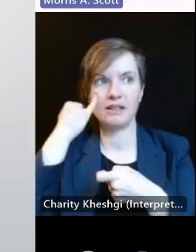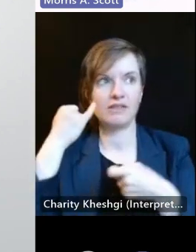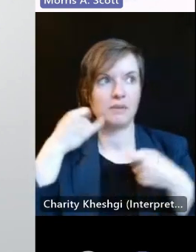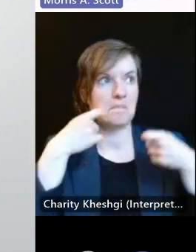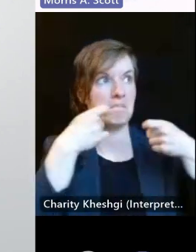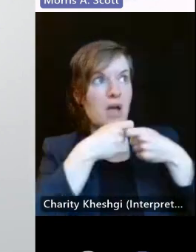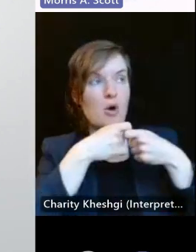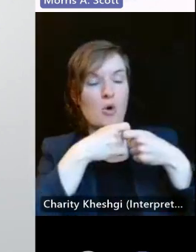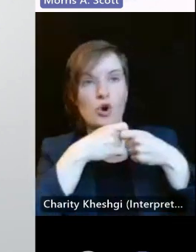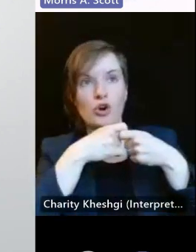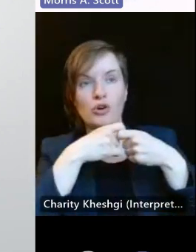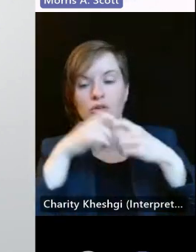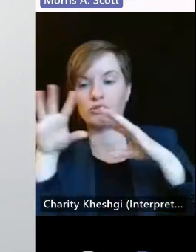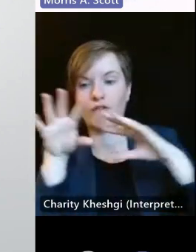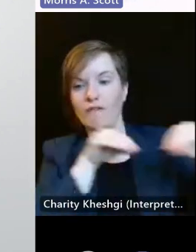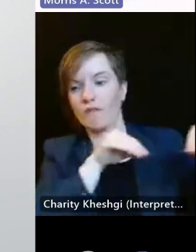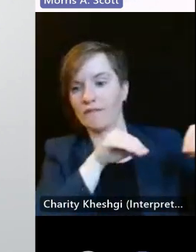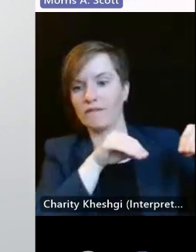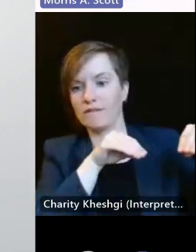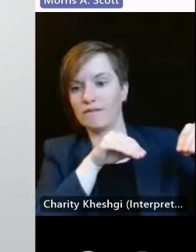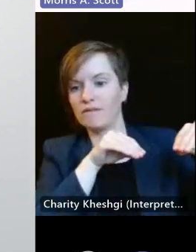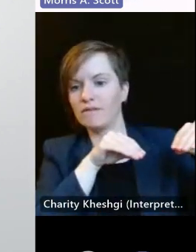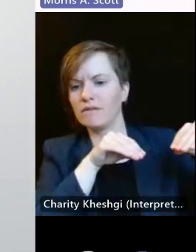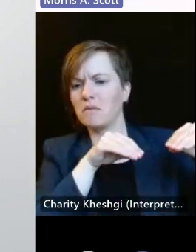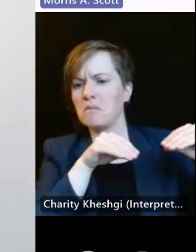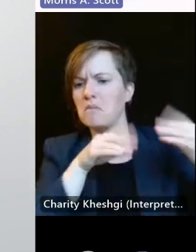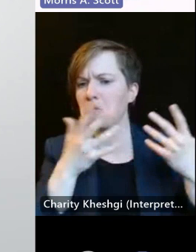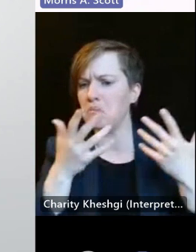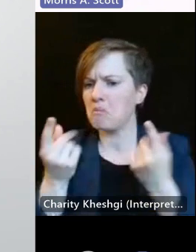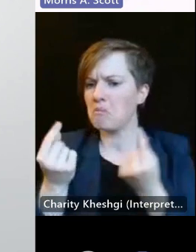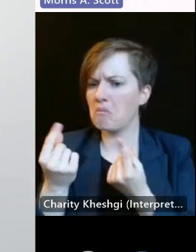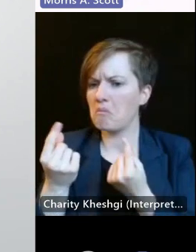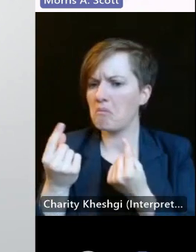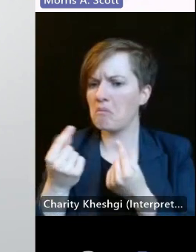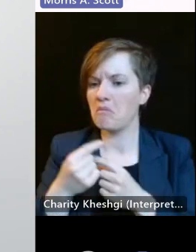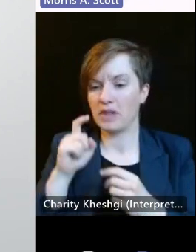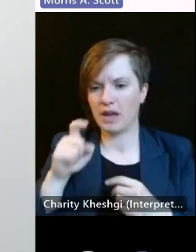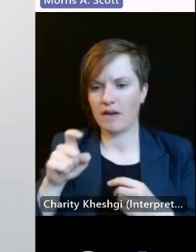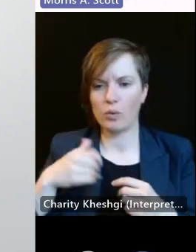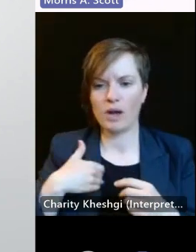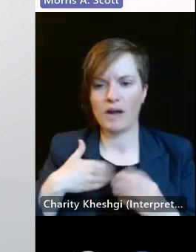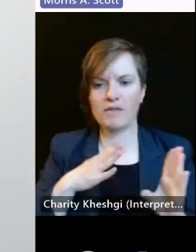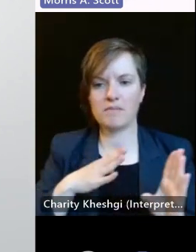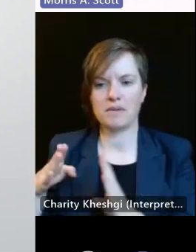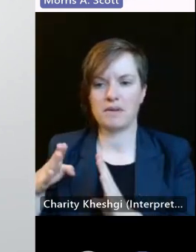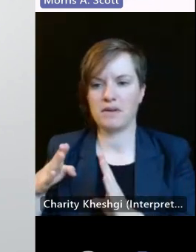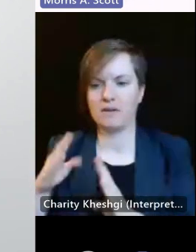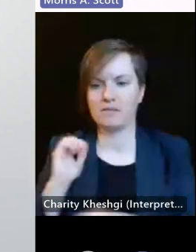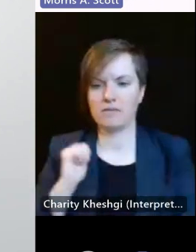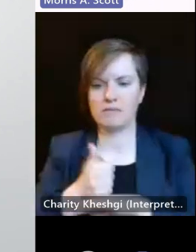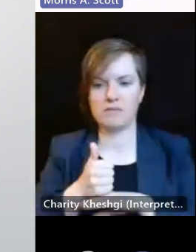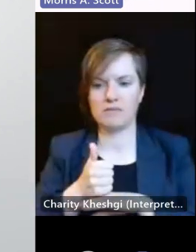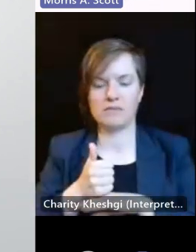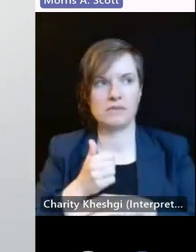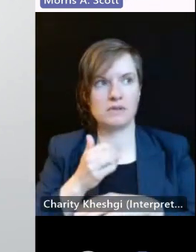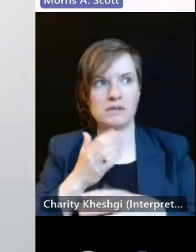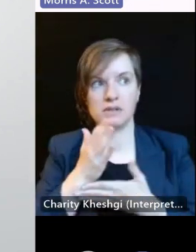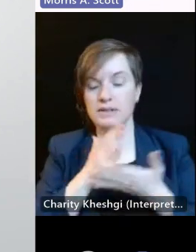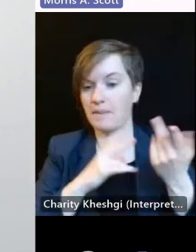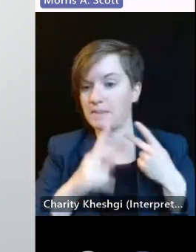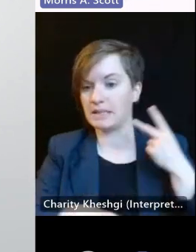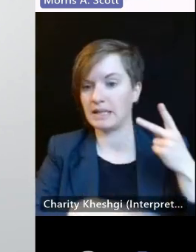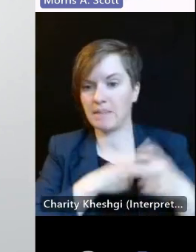there's a power failure, there must be a plan in place that's going to ensure that some kind of power, some type of